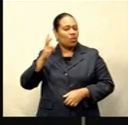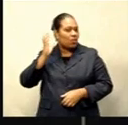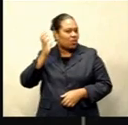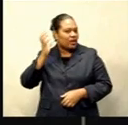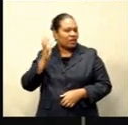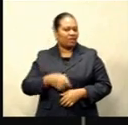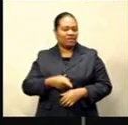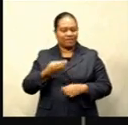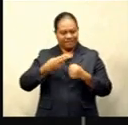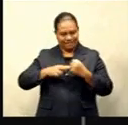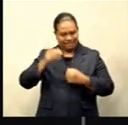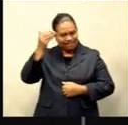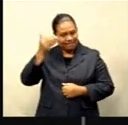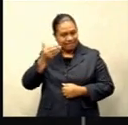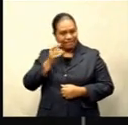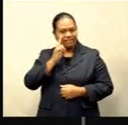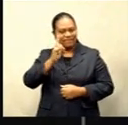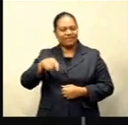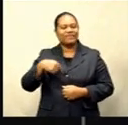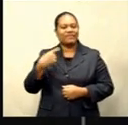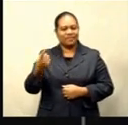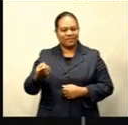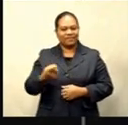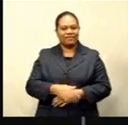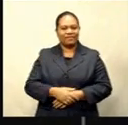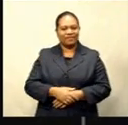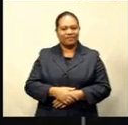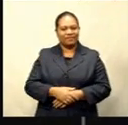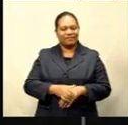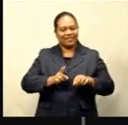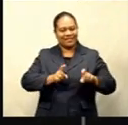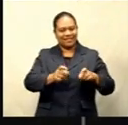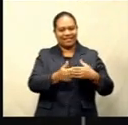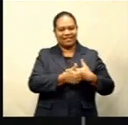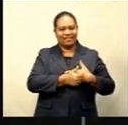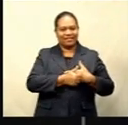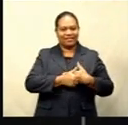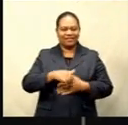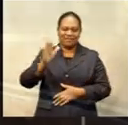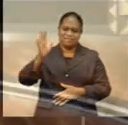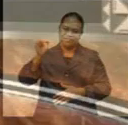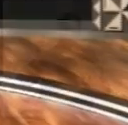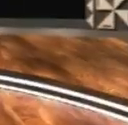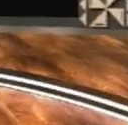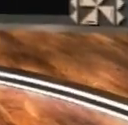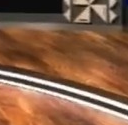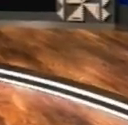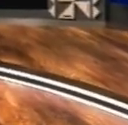That's your news this evening. I'll see you again tomorrow. Until then, stay safe. Modemanda.